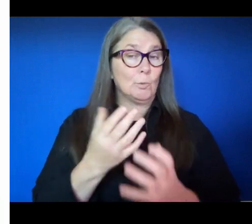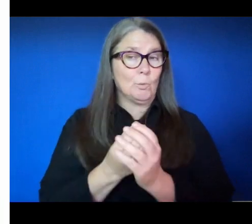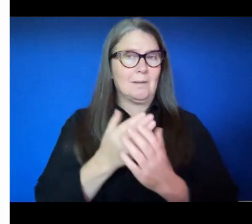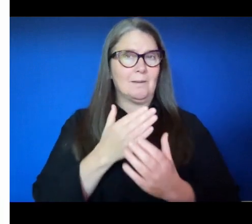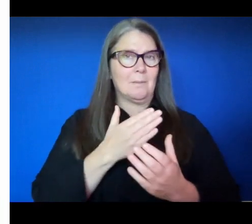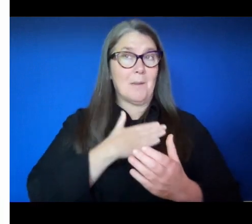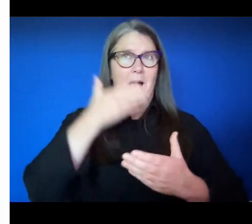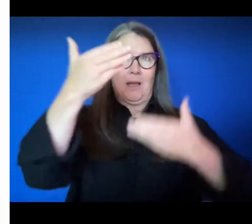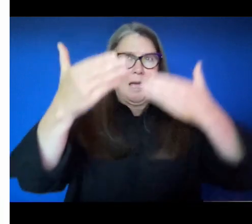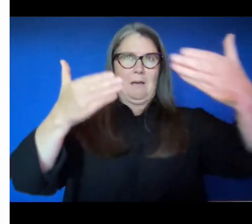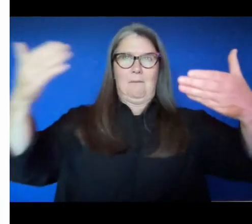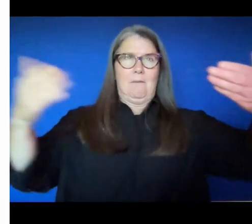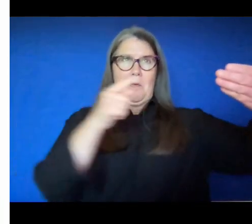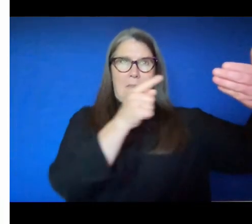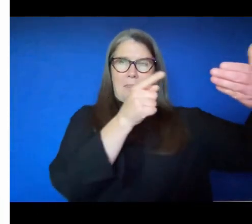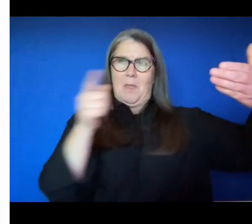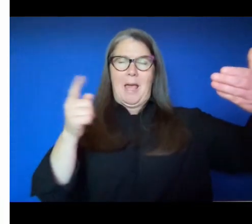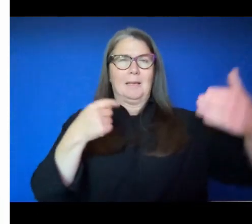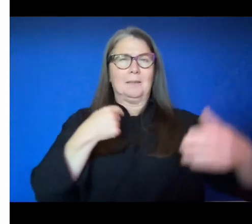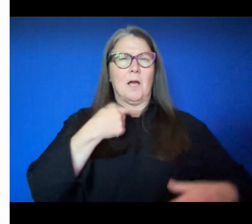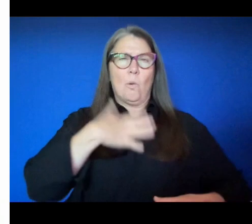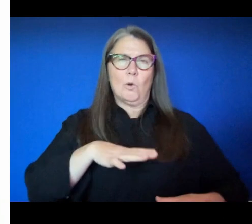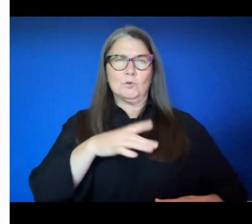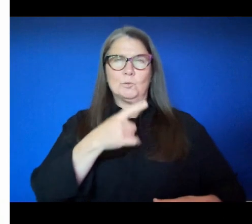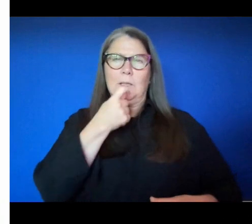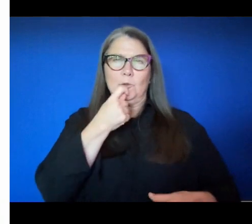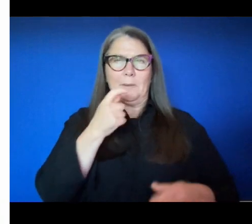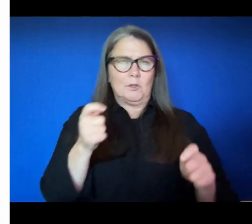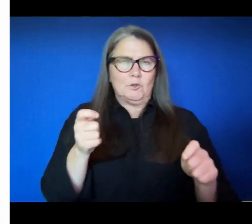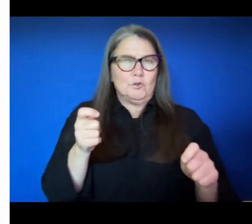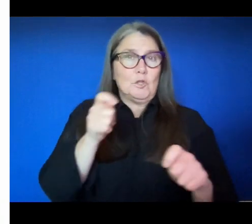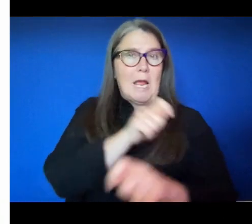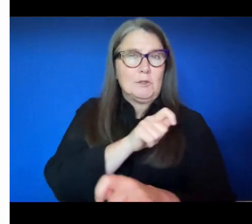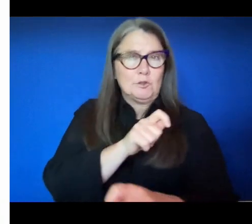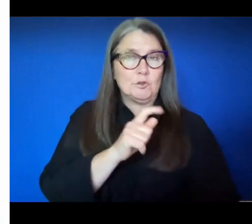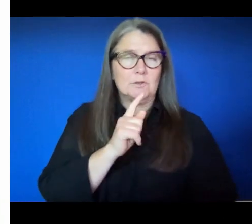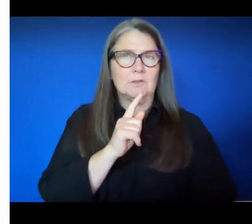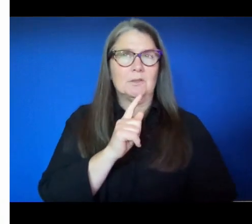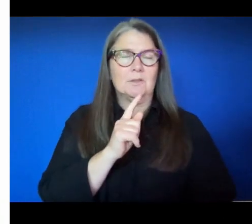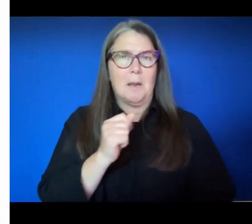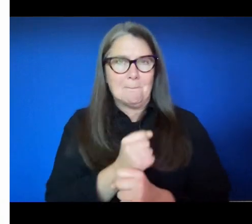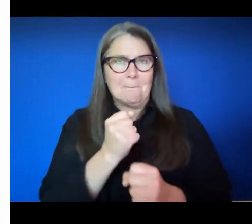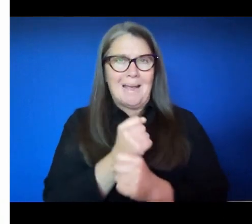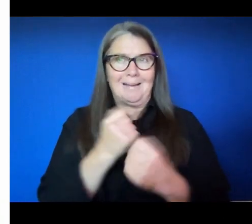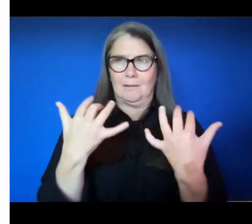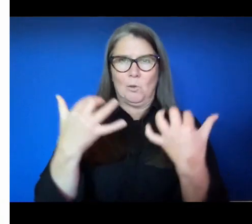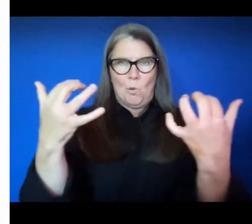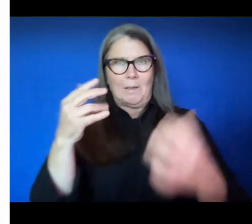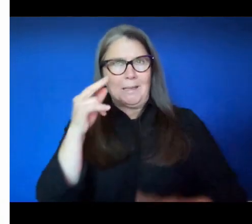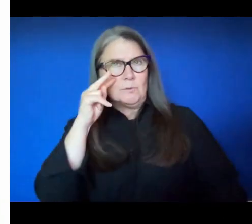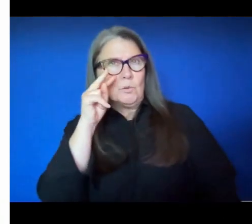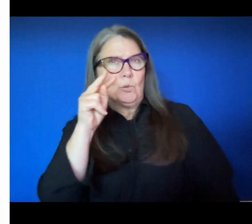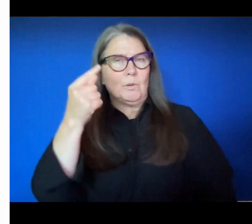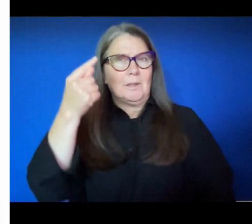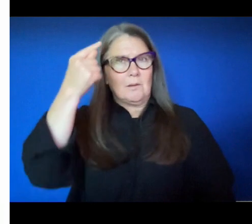and just ask, like, what does it look like if this institutional space